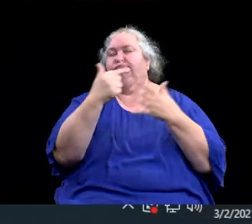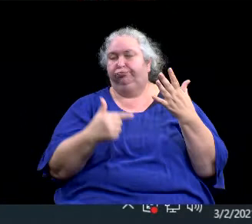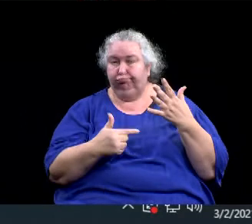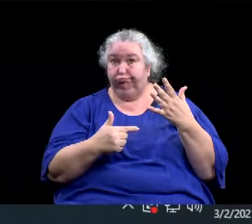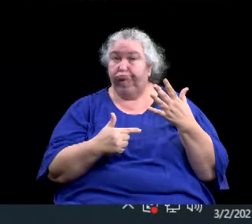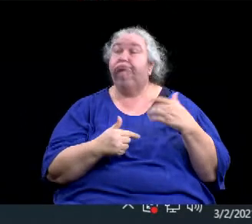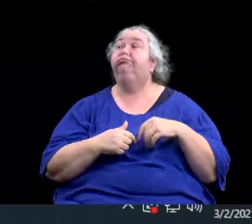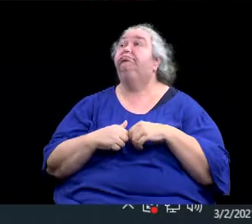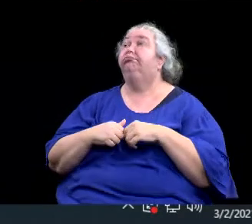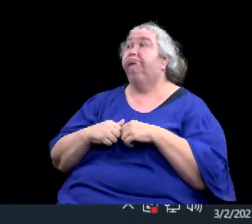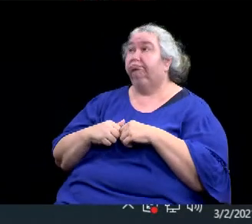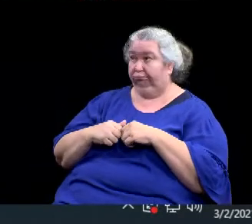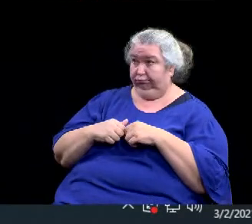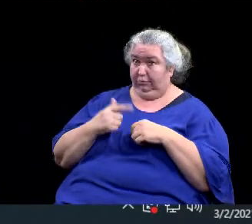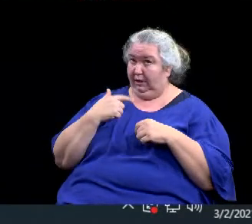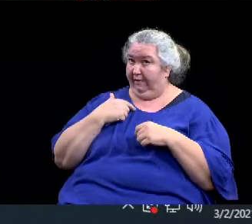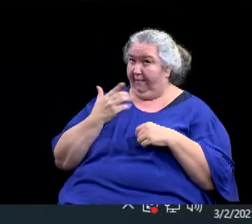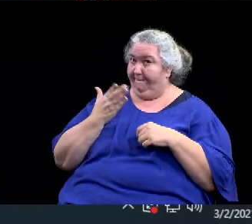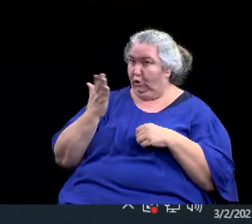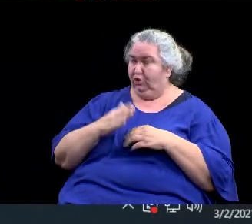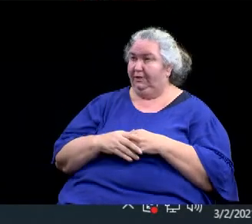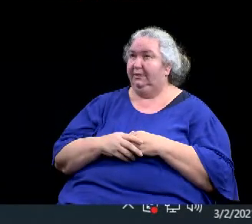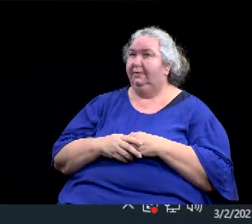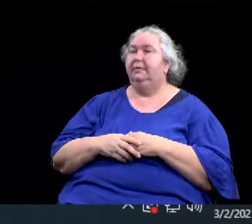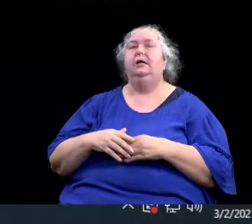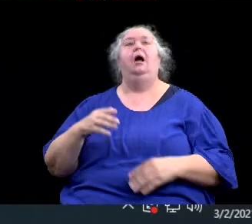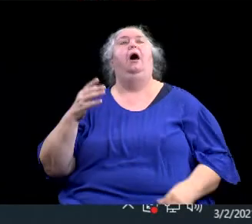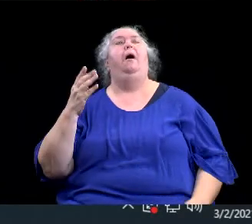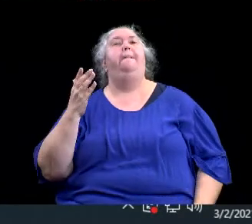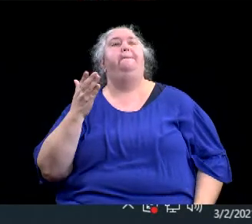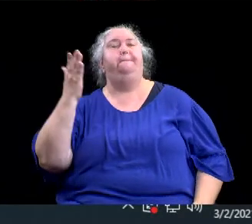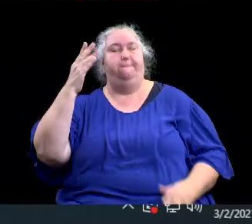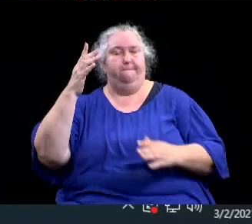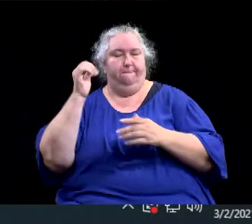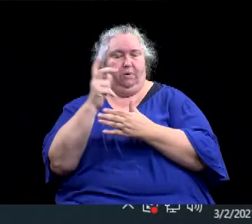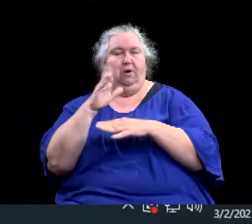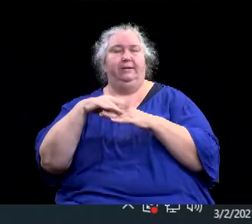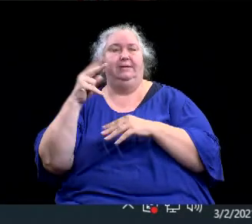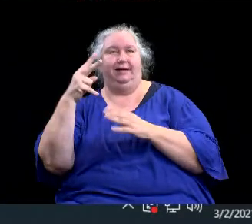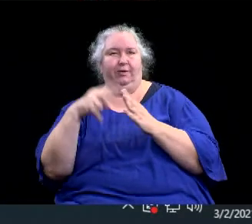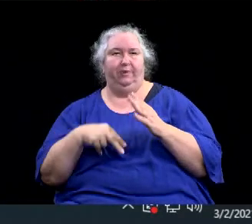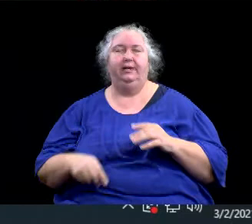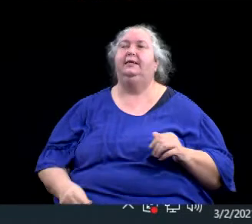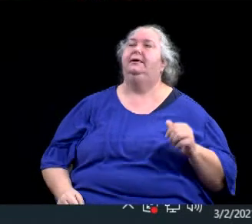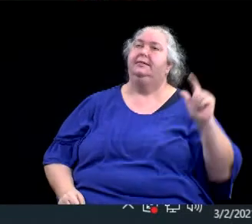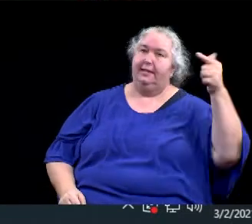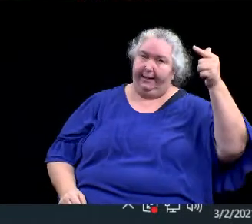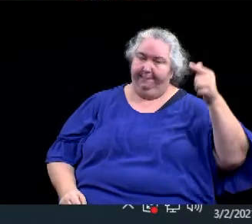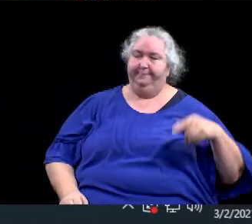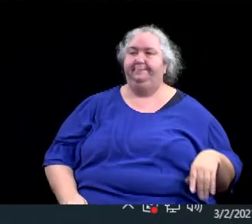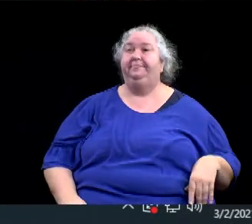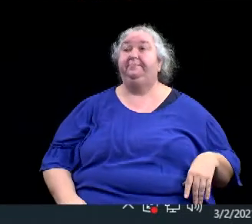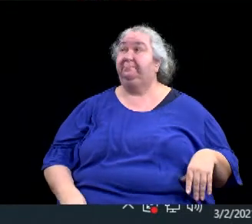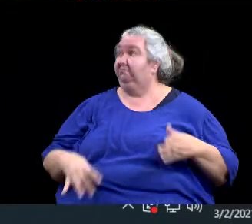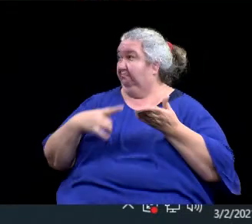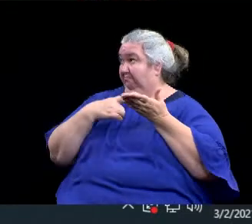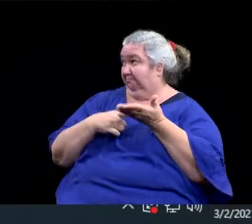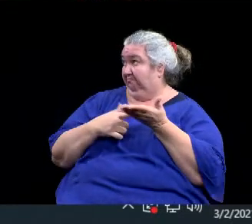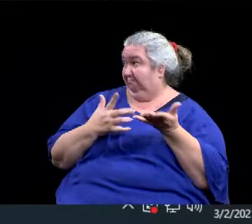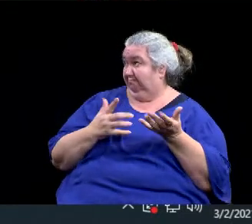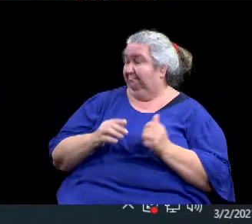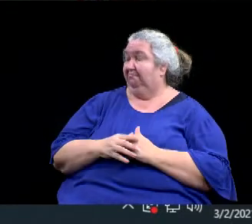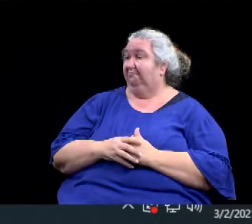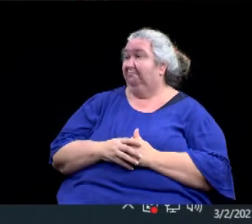Move for approval on second reading. Second. Any discussion? Please poll the council. Holmes,